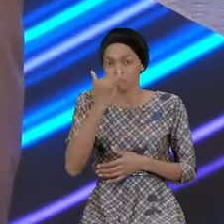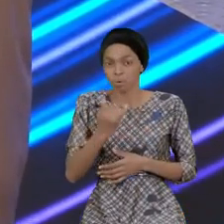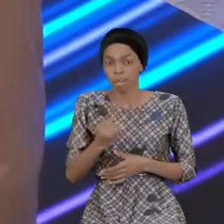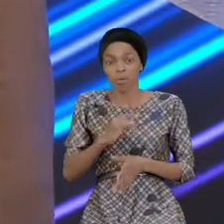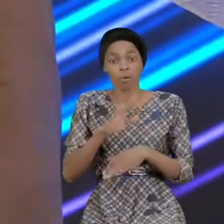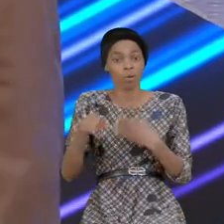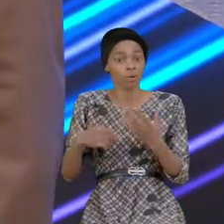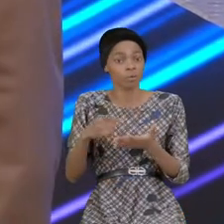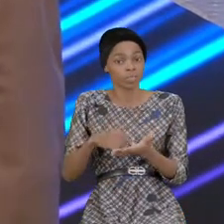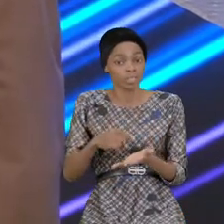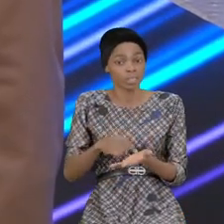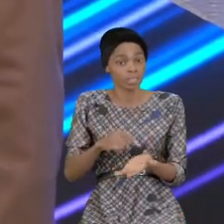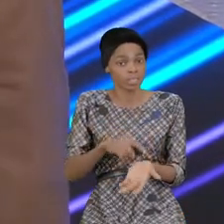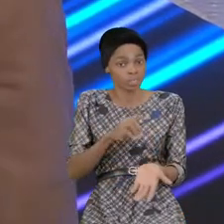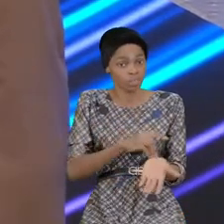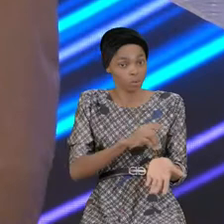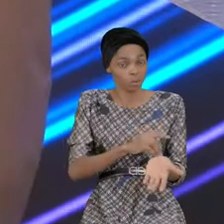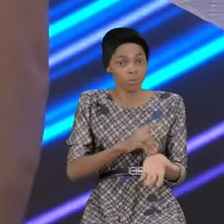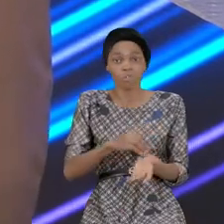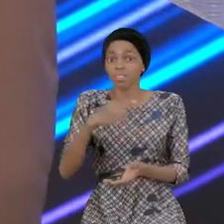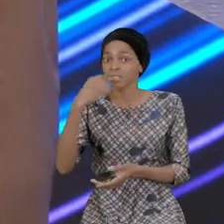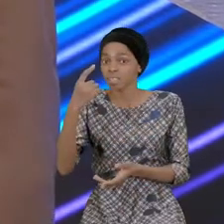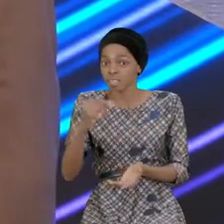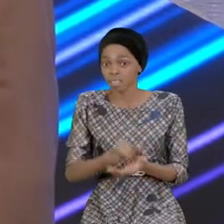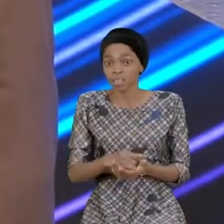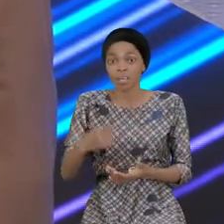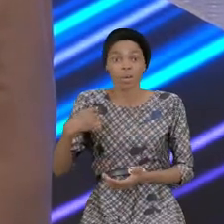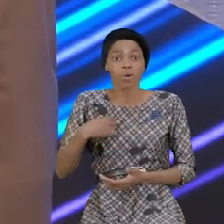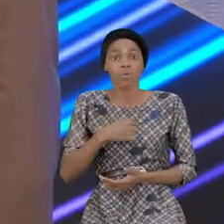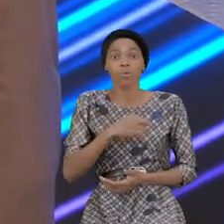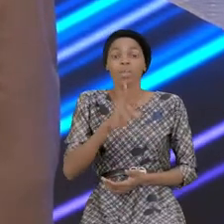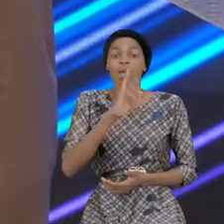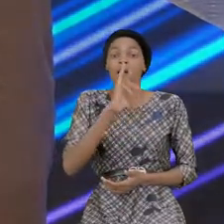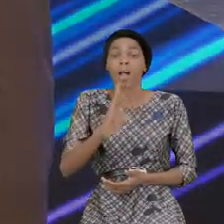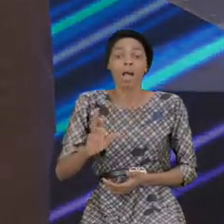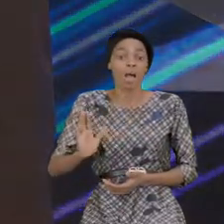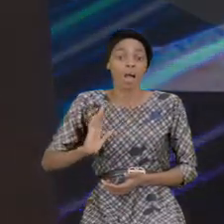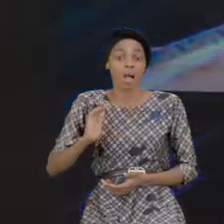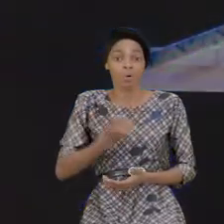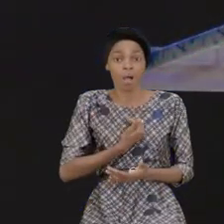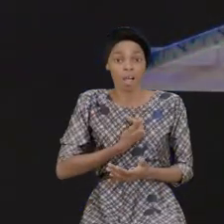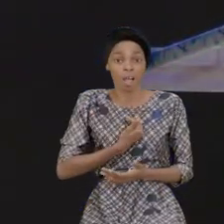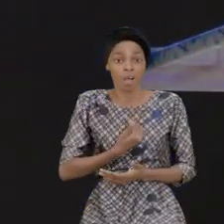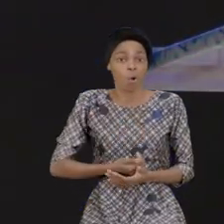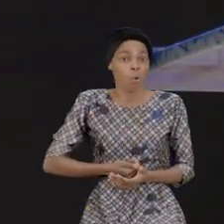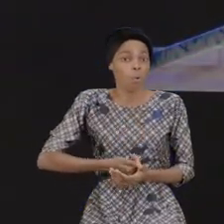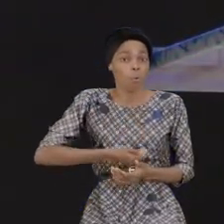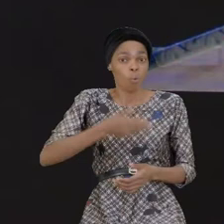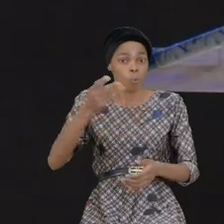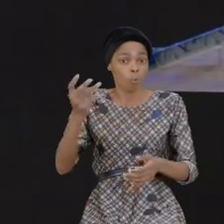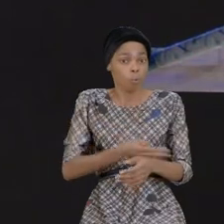experts who study the body, they say we are our worst enemies.